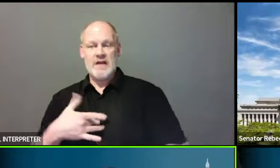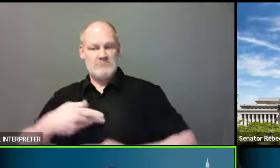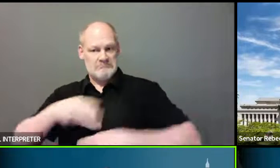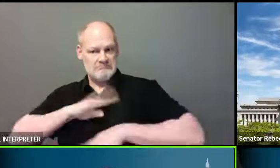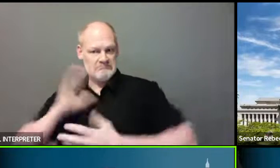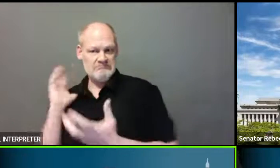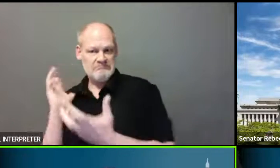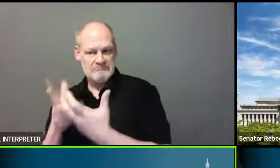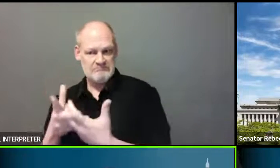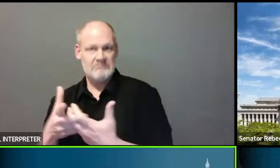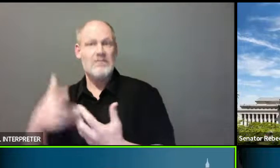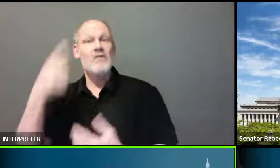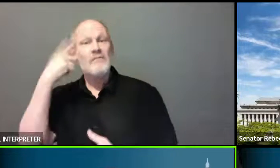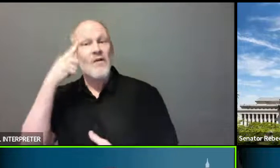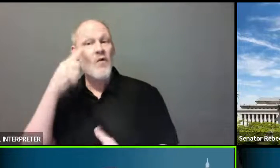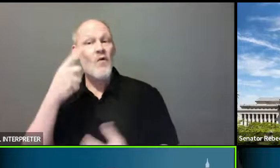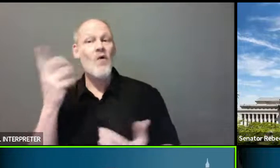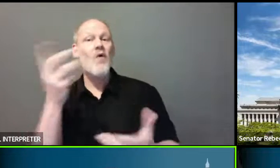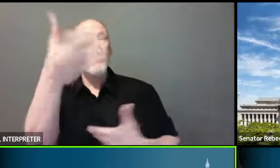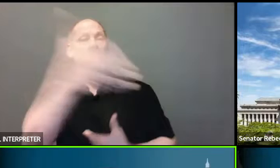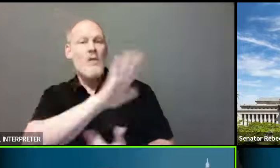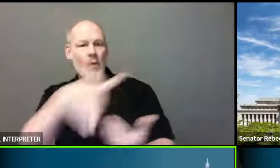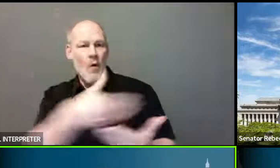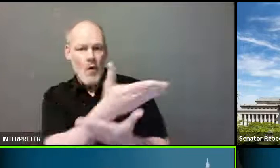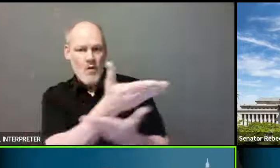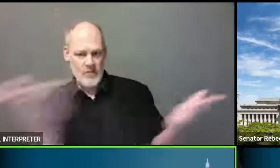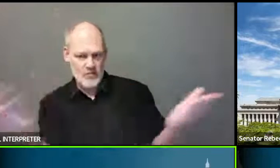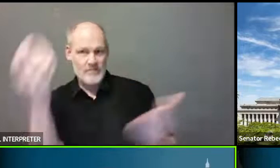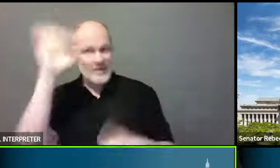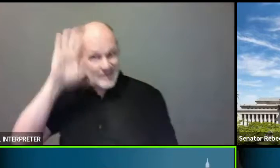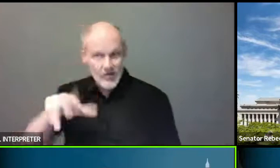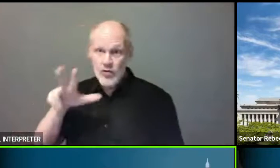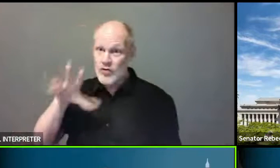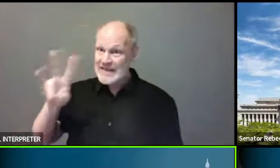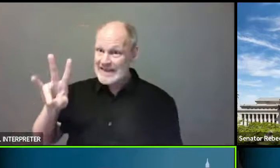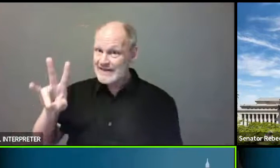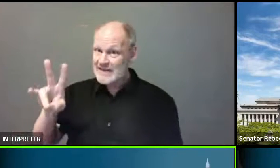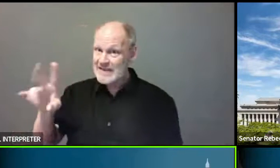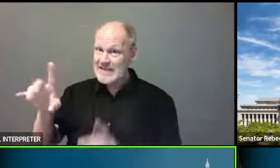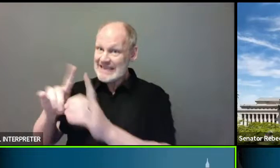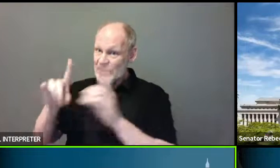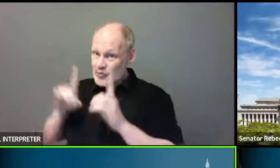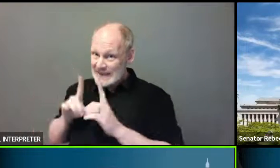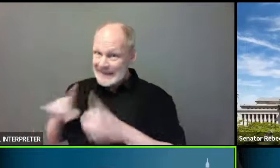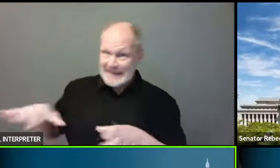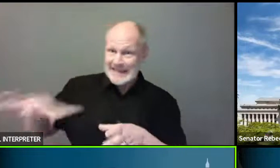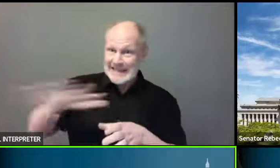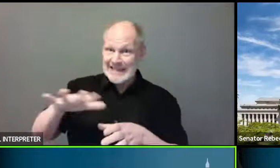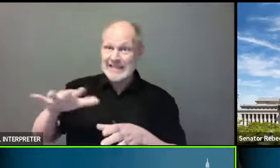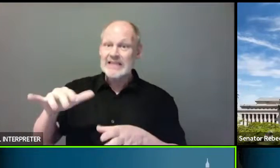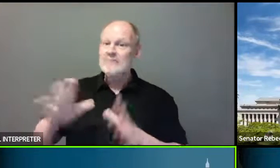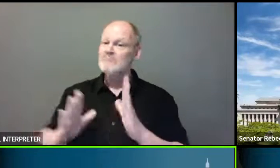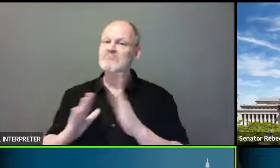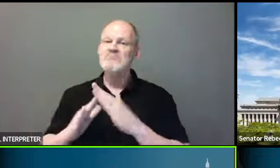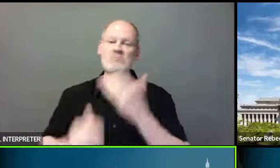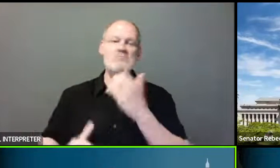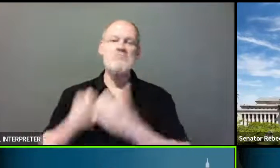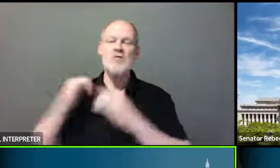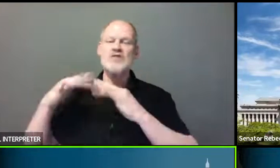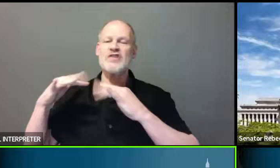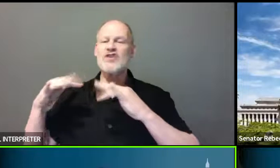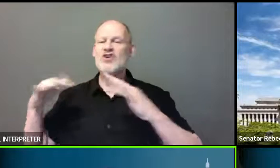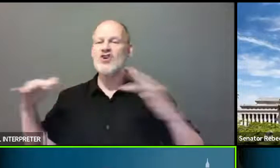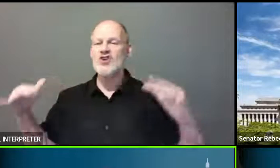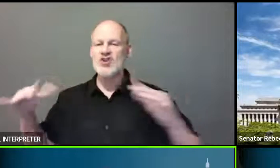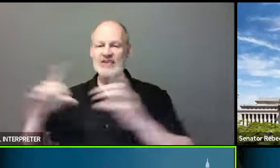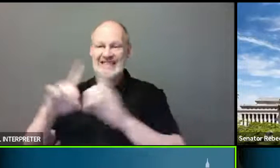after all, the 37th Legislative District has long been the most diverse legislative district in